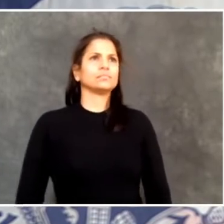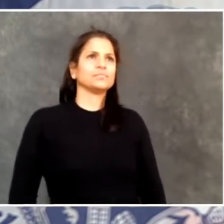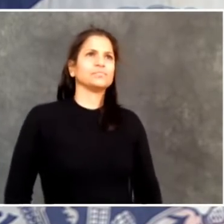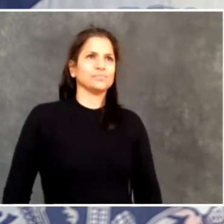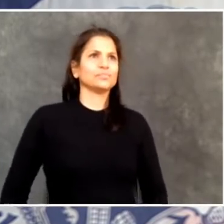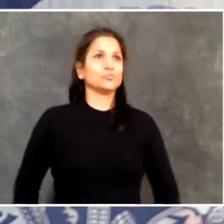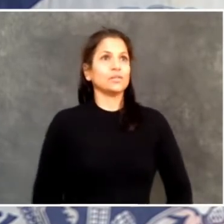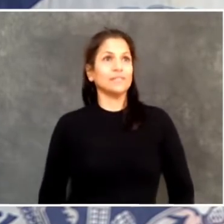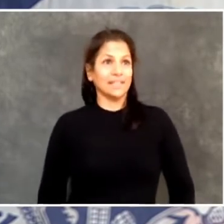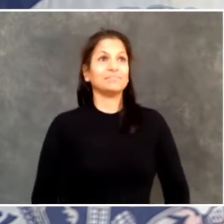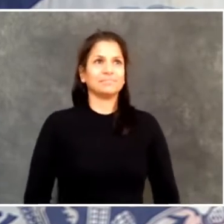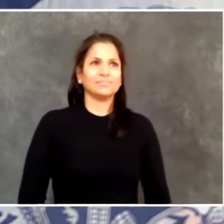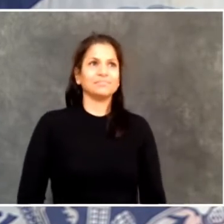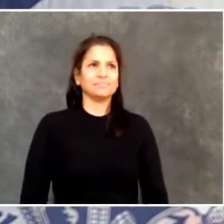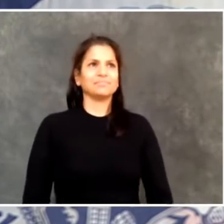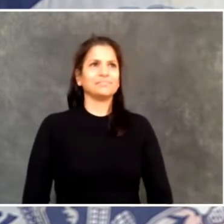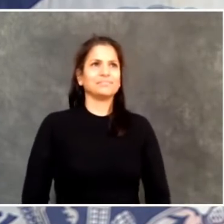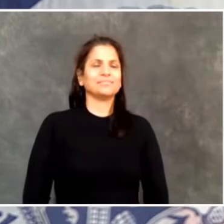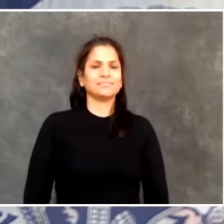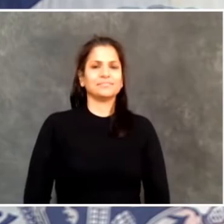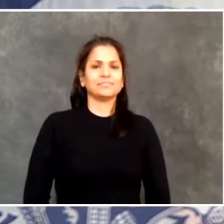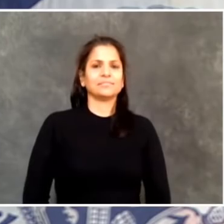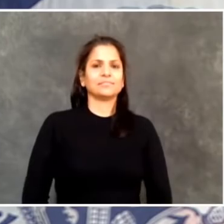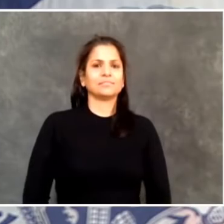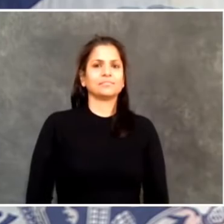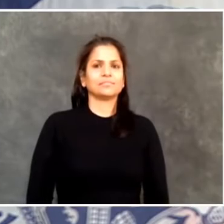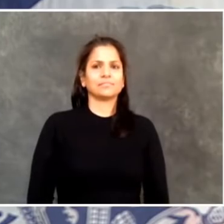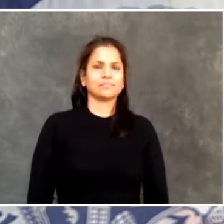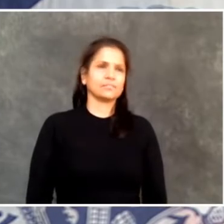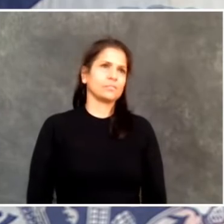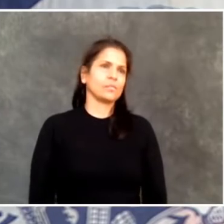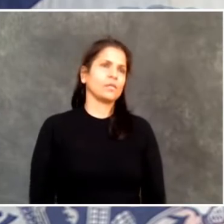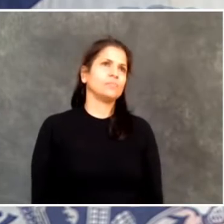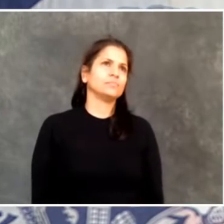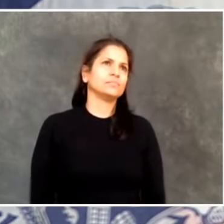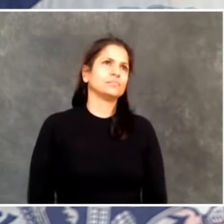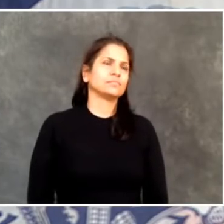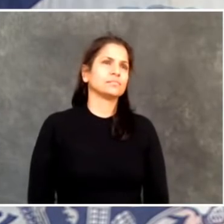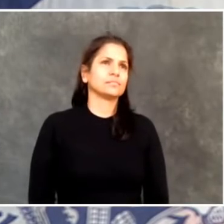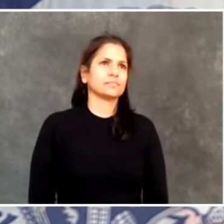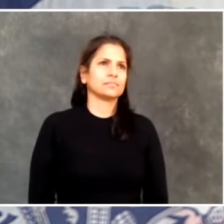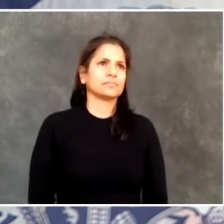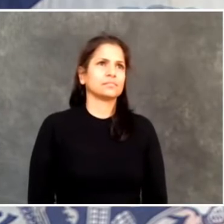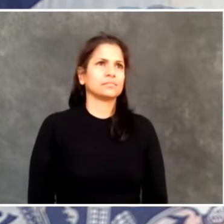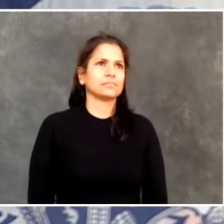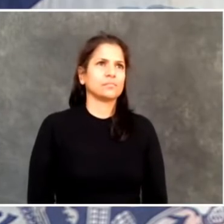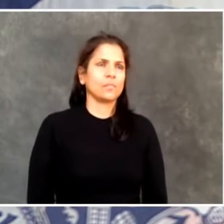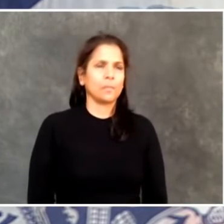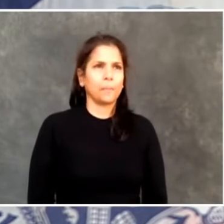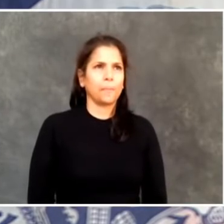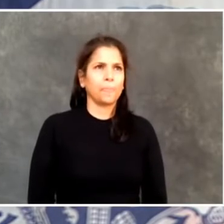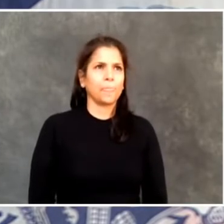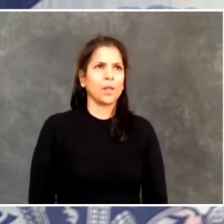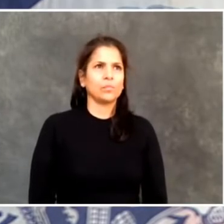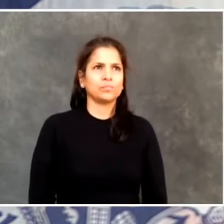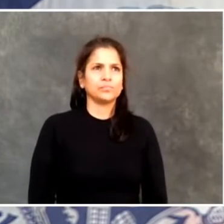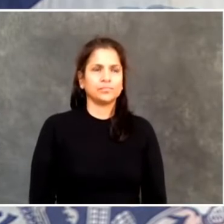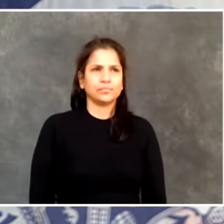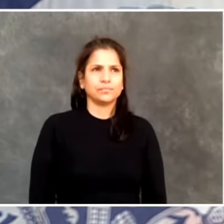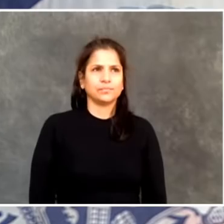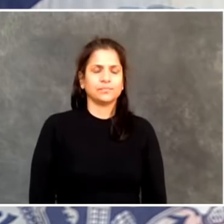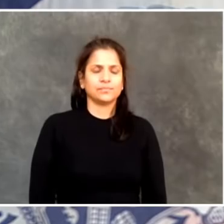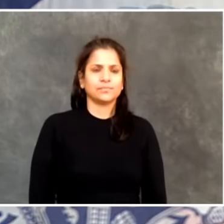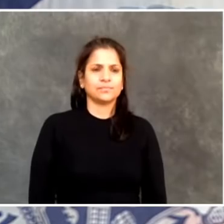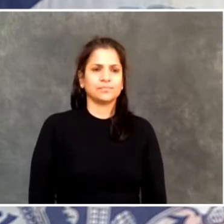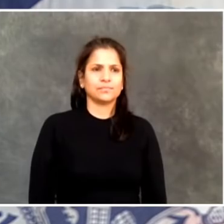coronavirus. Sé que todos los neoyorquinos queremos que esto se termine, pero